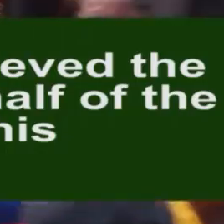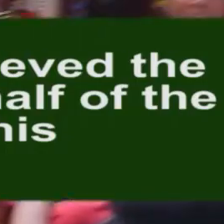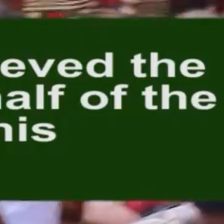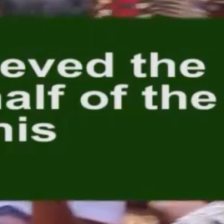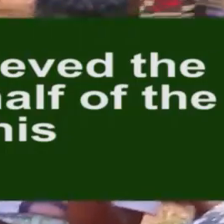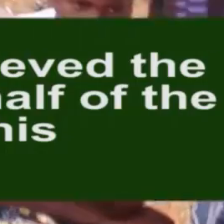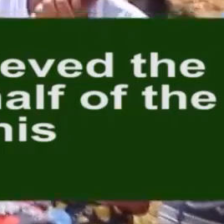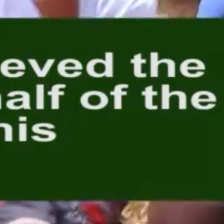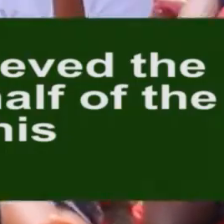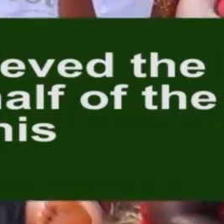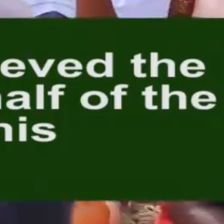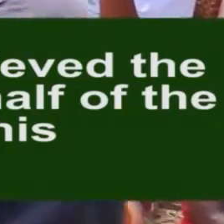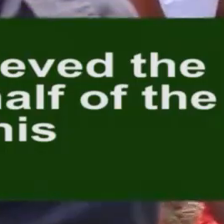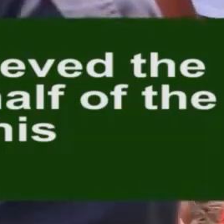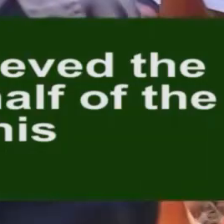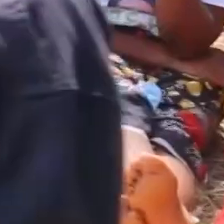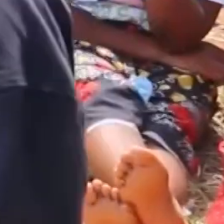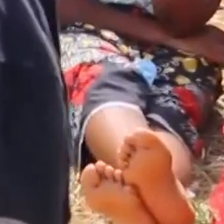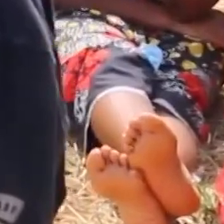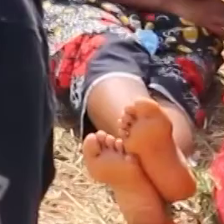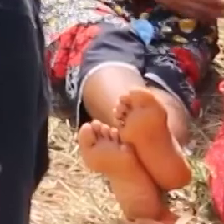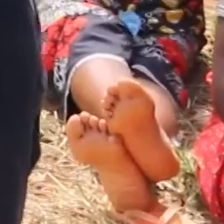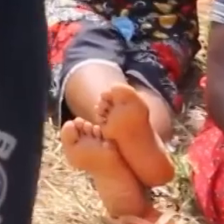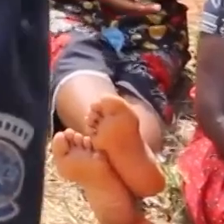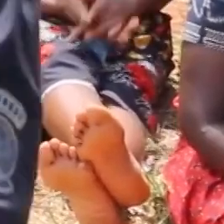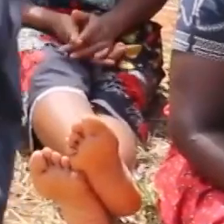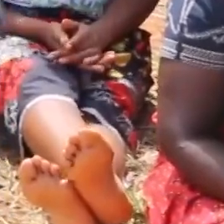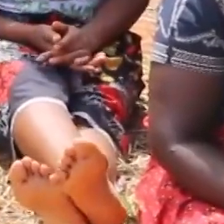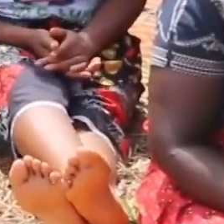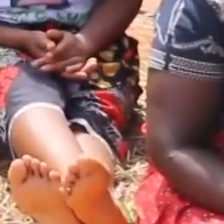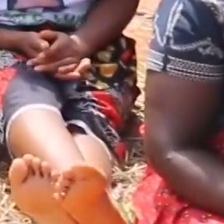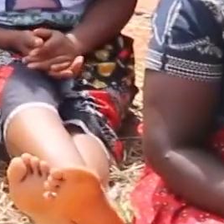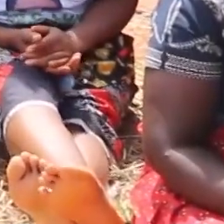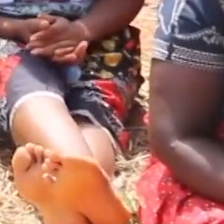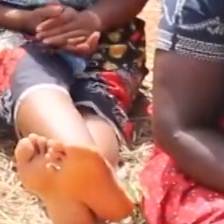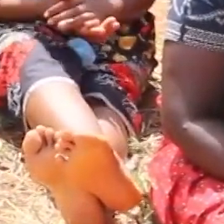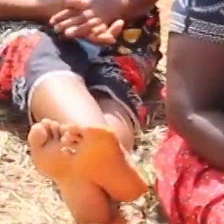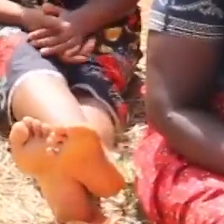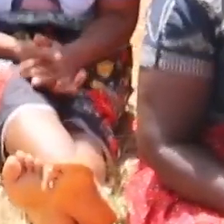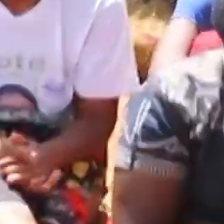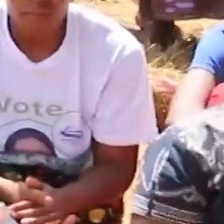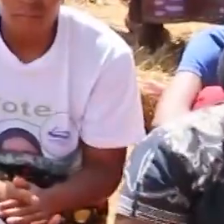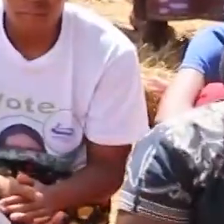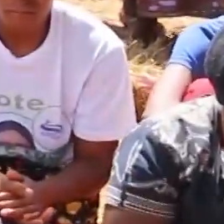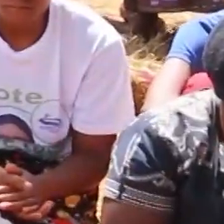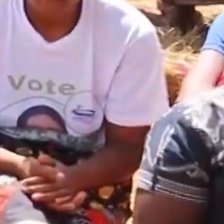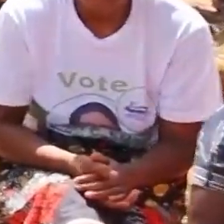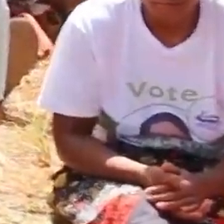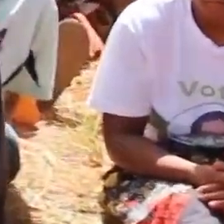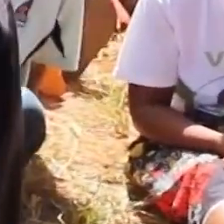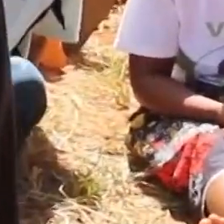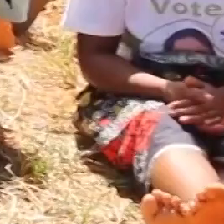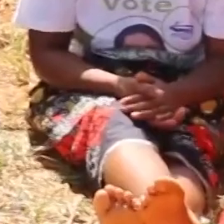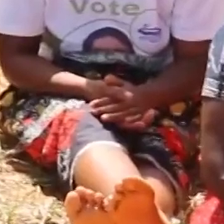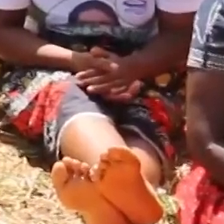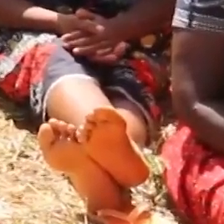president tathokoza kwambiri potilandirisha chakulya nikupirira chakulya ichi chititolele kwa tumasiku kaite